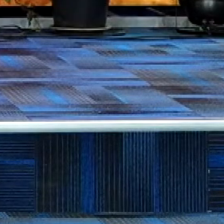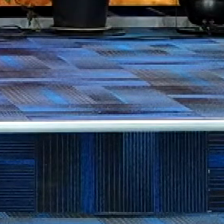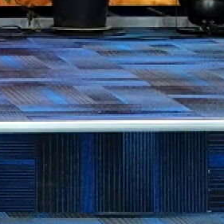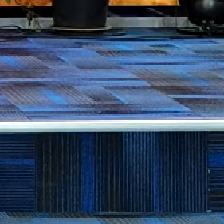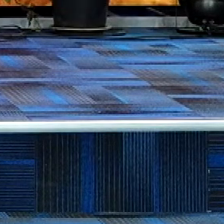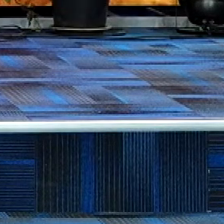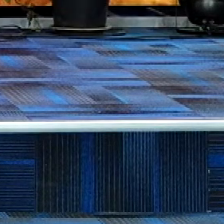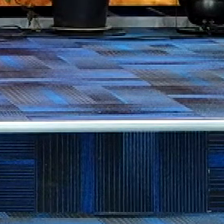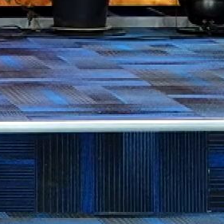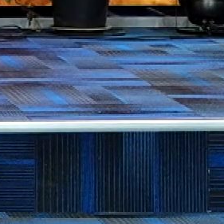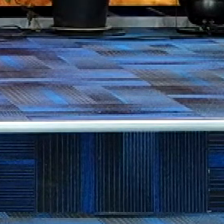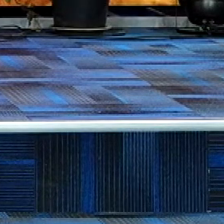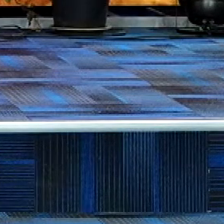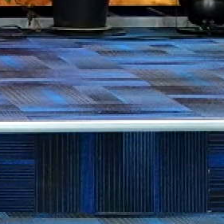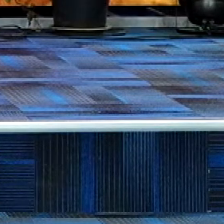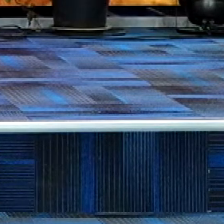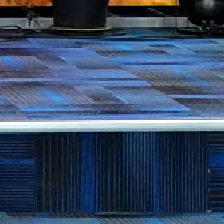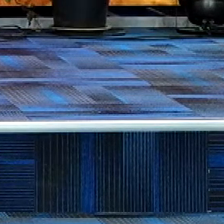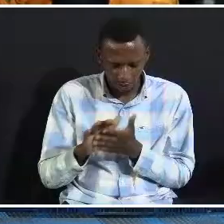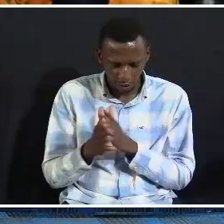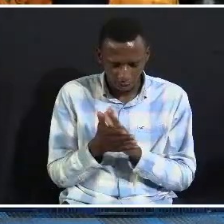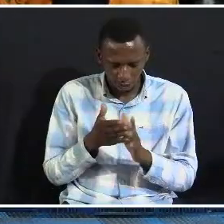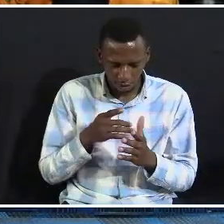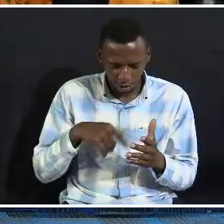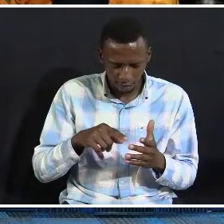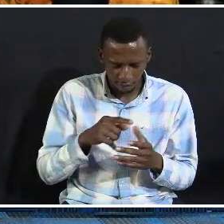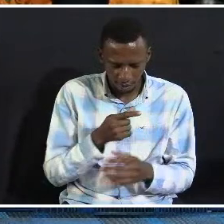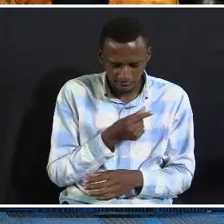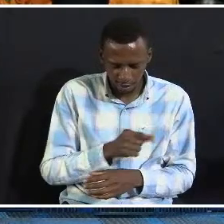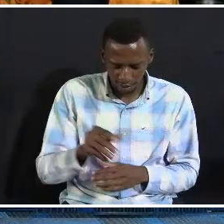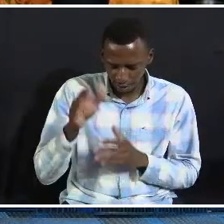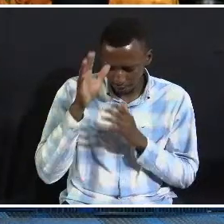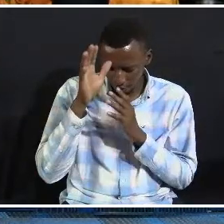round. Forgive us, gracious Father in heaven.